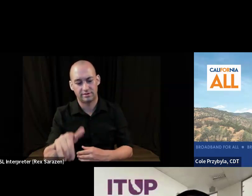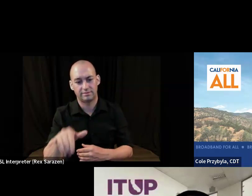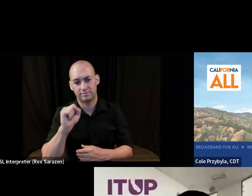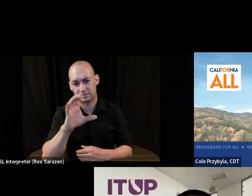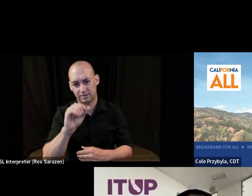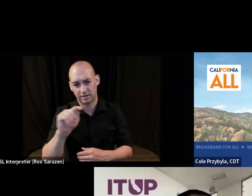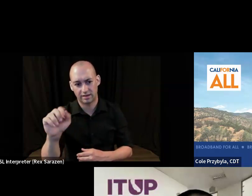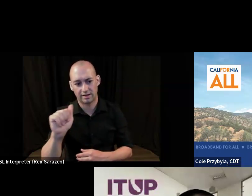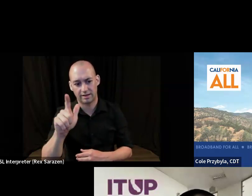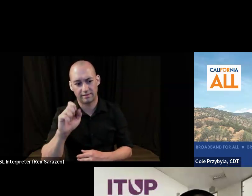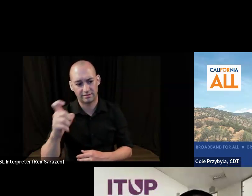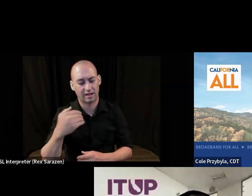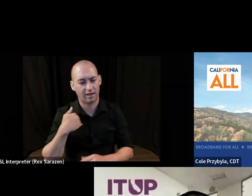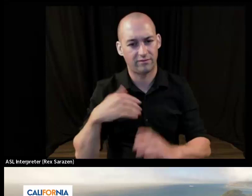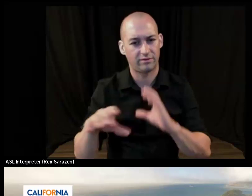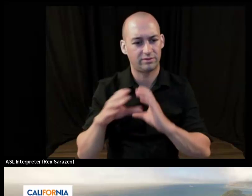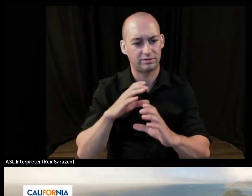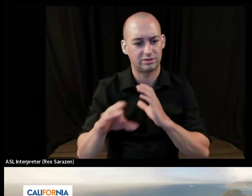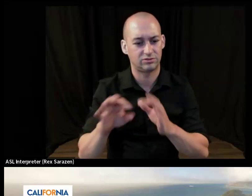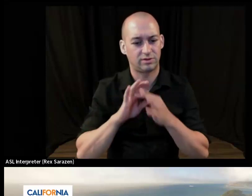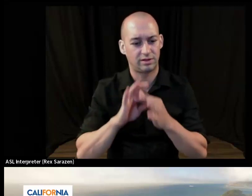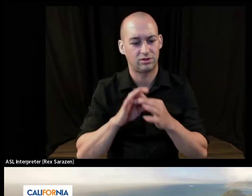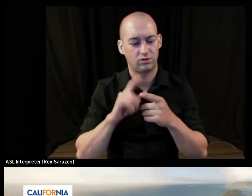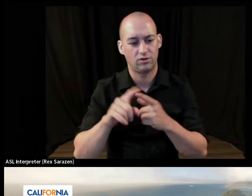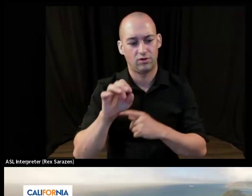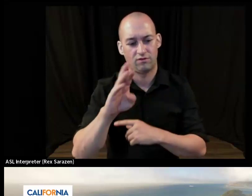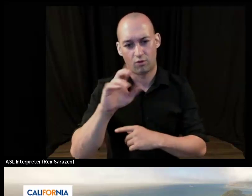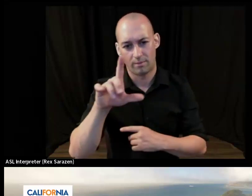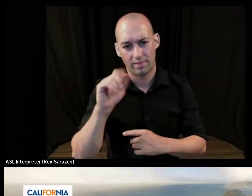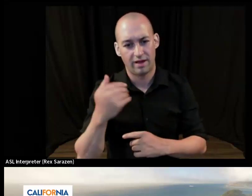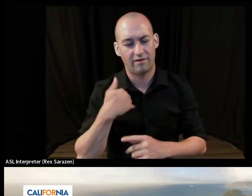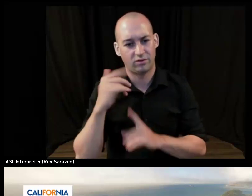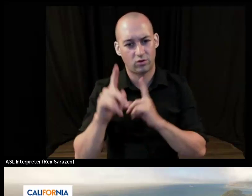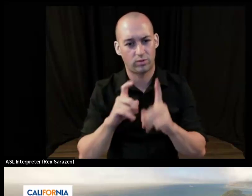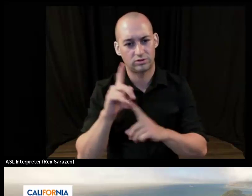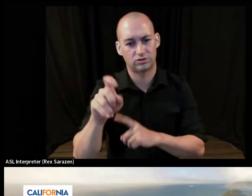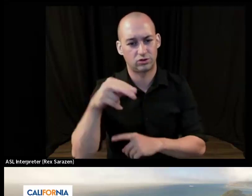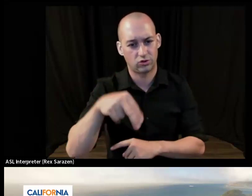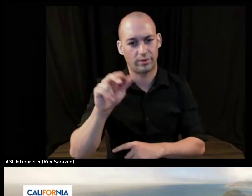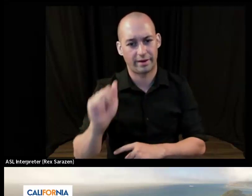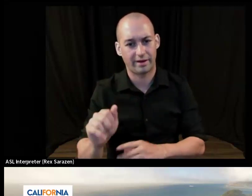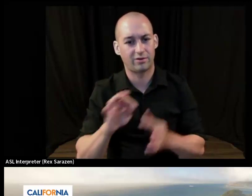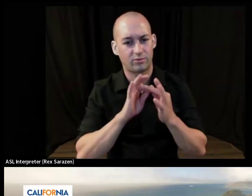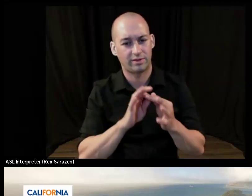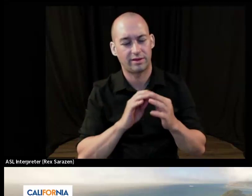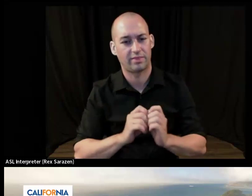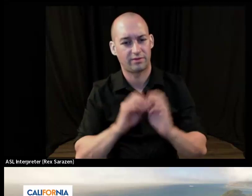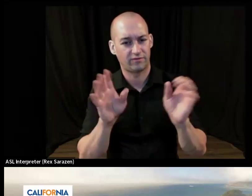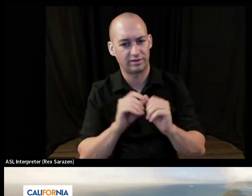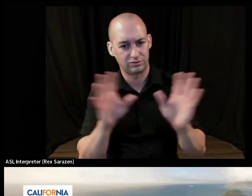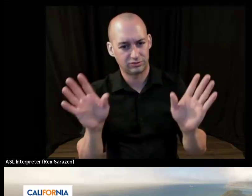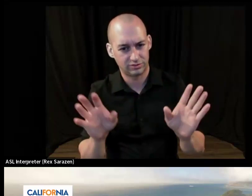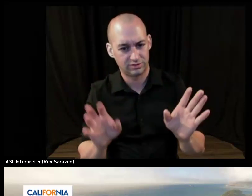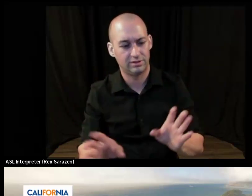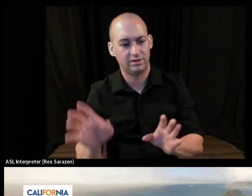we're kind of having conversations or questions related to the formula, there's a question in the Q&A about clarification, whether